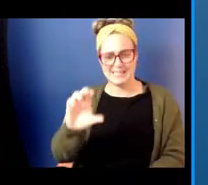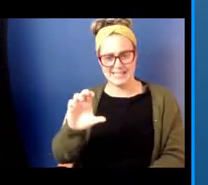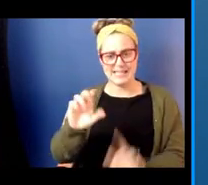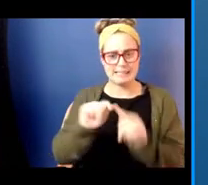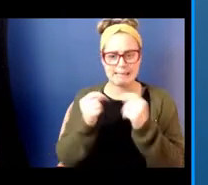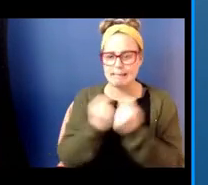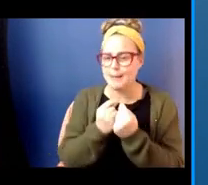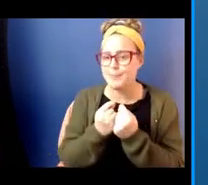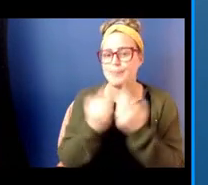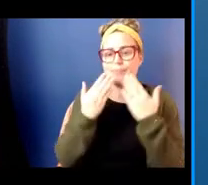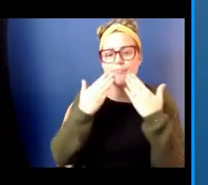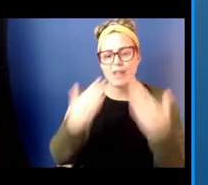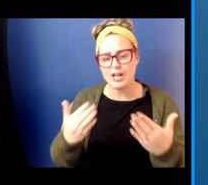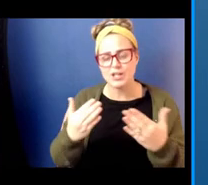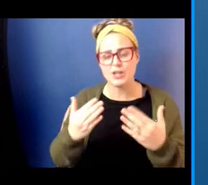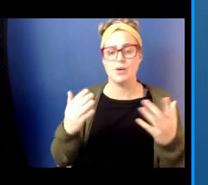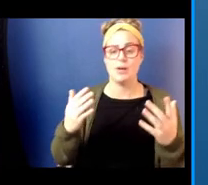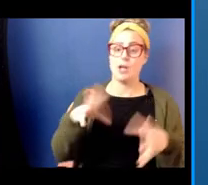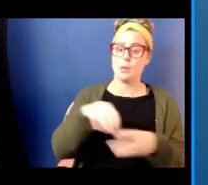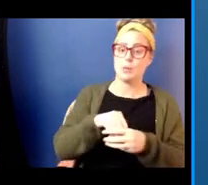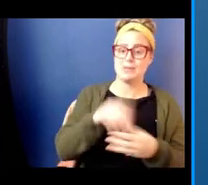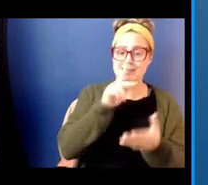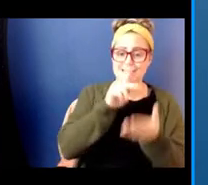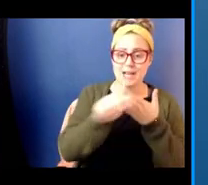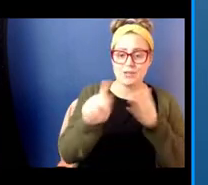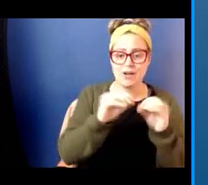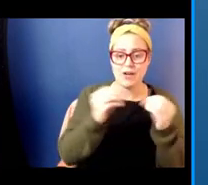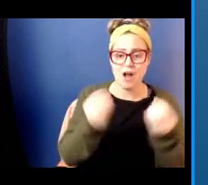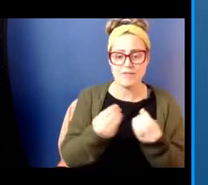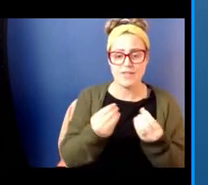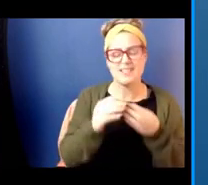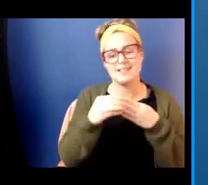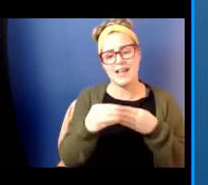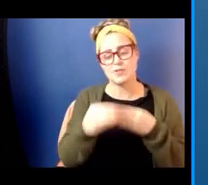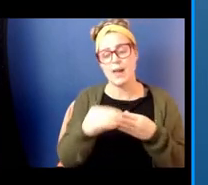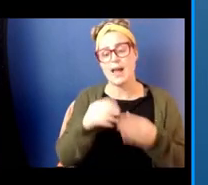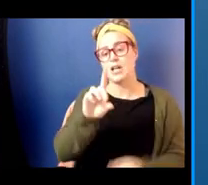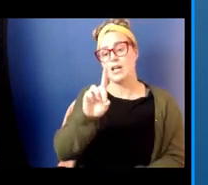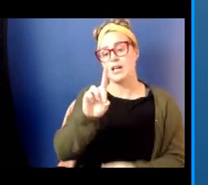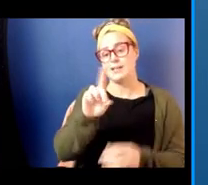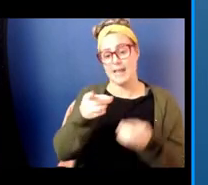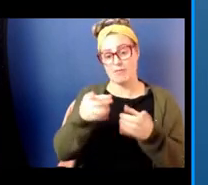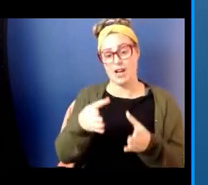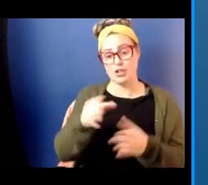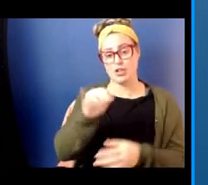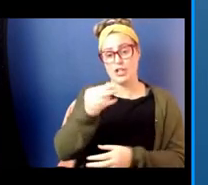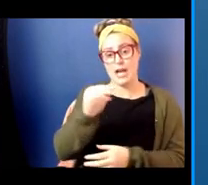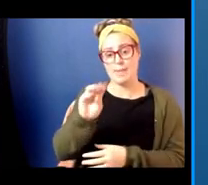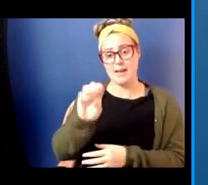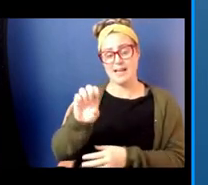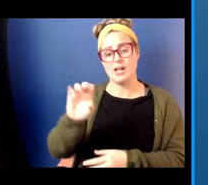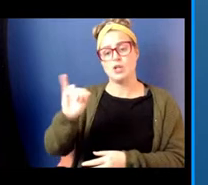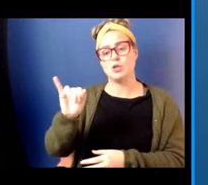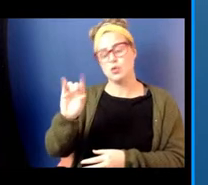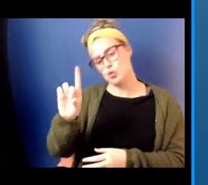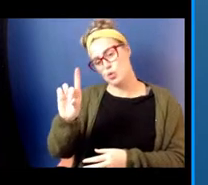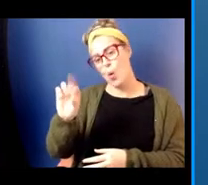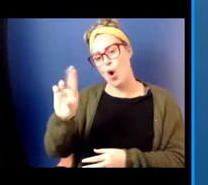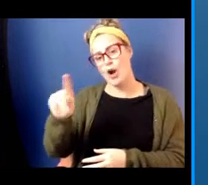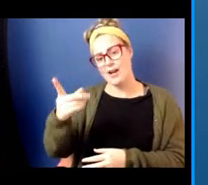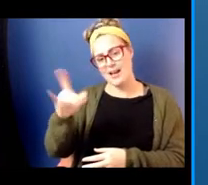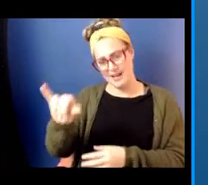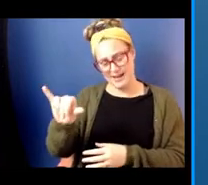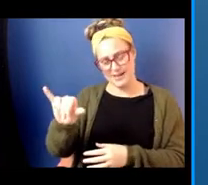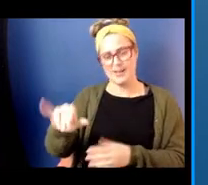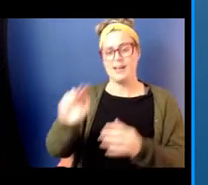secretary's office led by director Jeannie Doherty Nick Bauer and Austin Dieter DNC leadership Sam Cornell